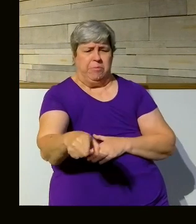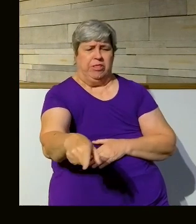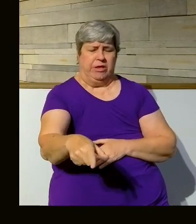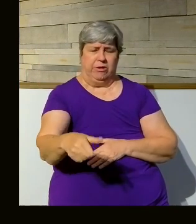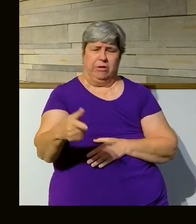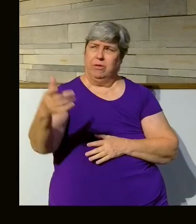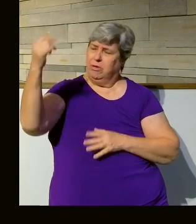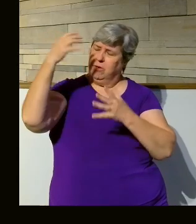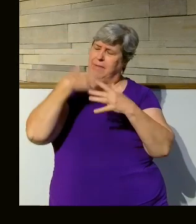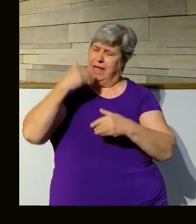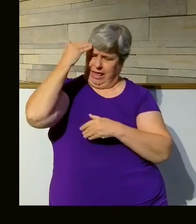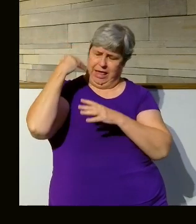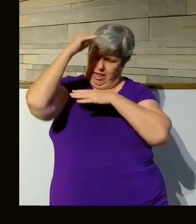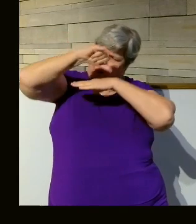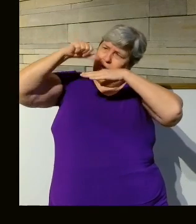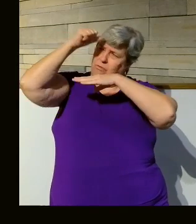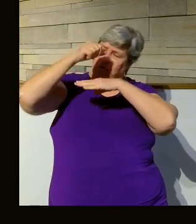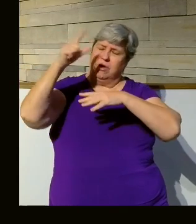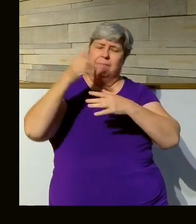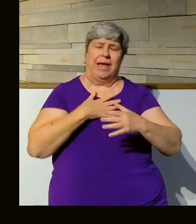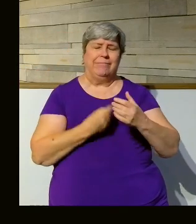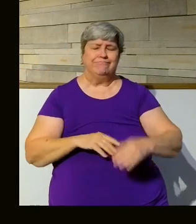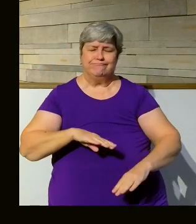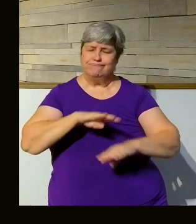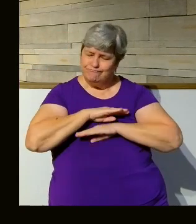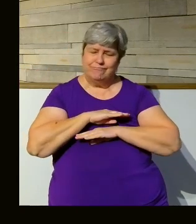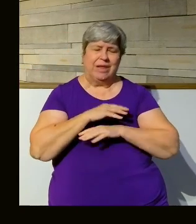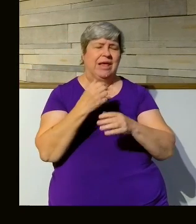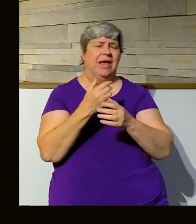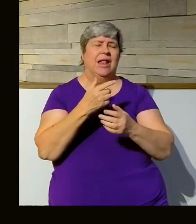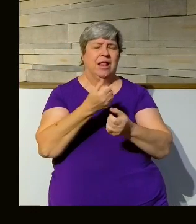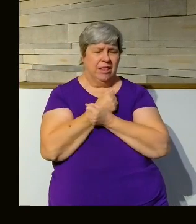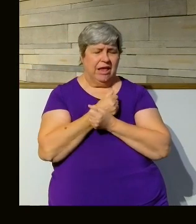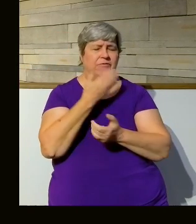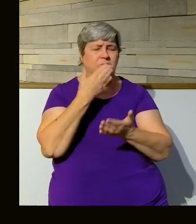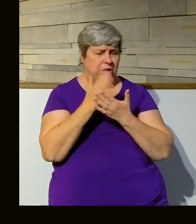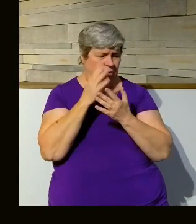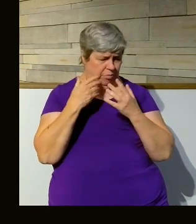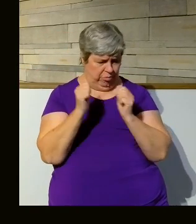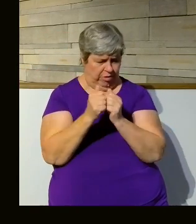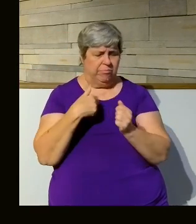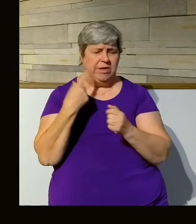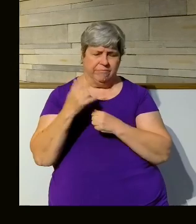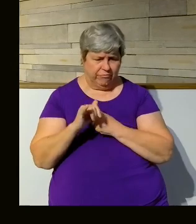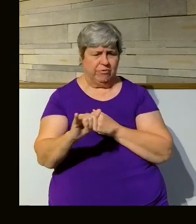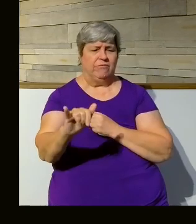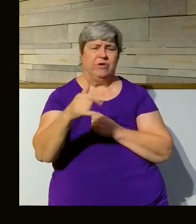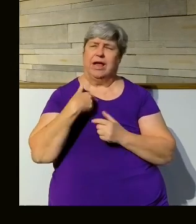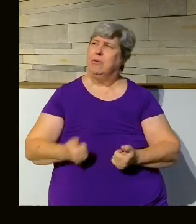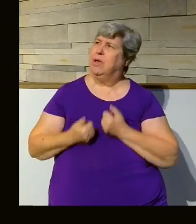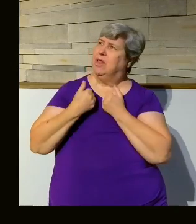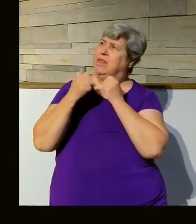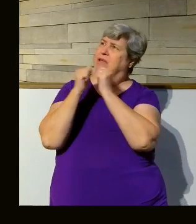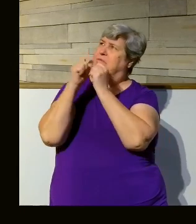anoint my head with oil. My cup overflows. Surely goodness and love will follow me all the days of my life, and I will dwell in the house